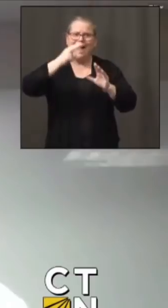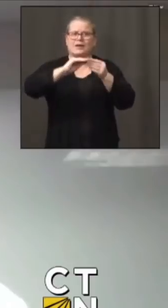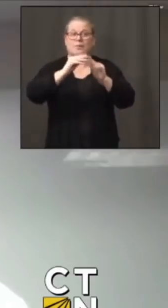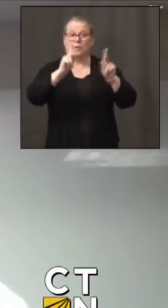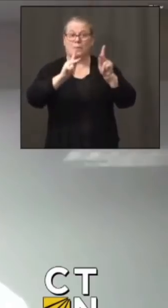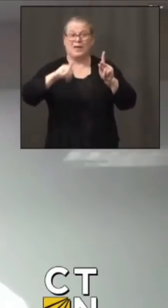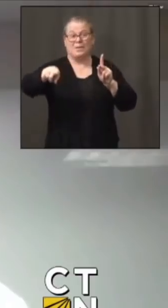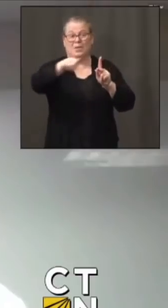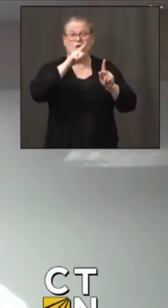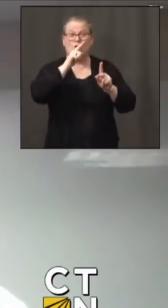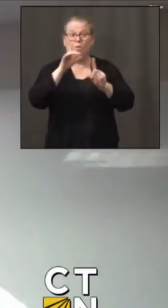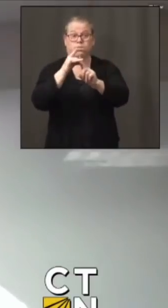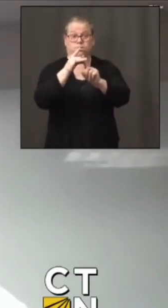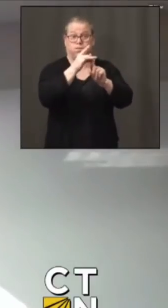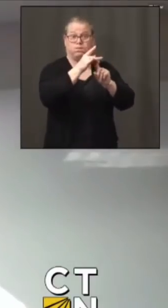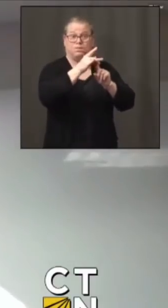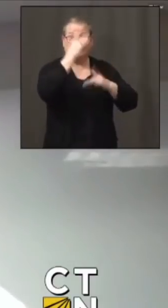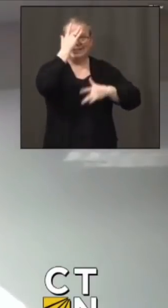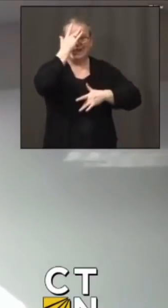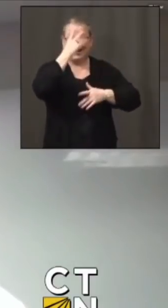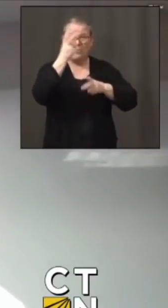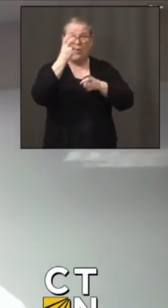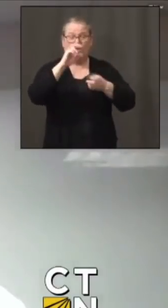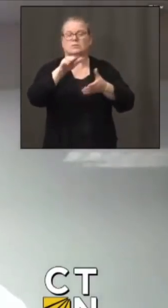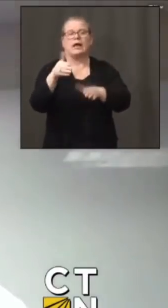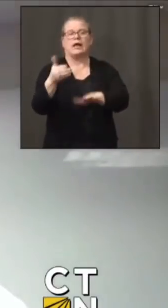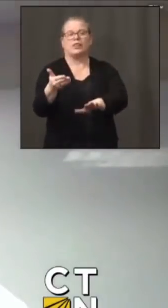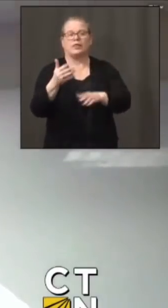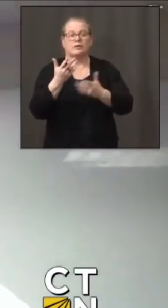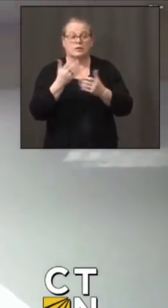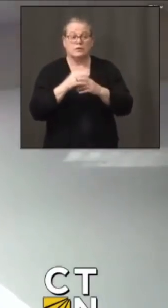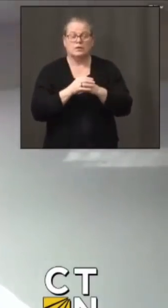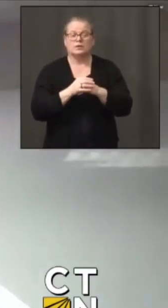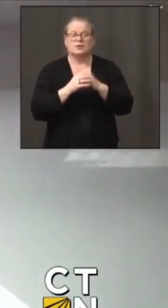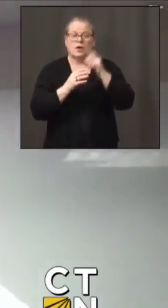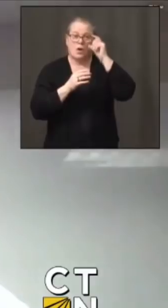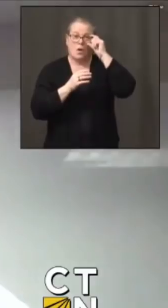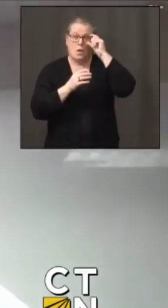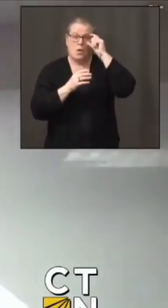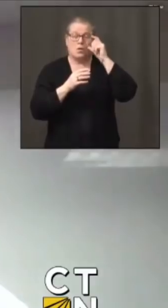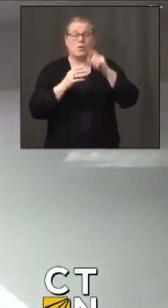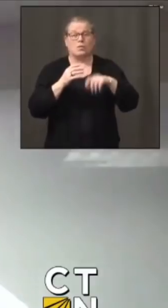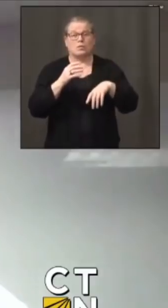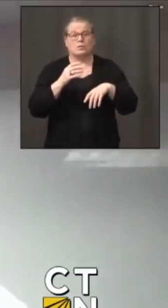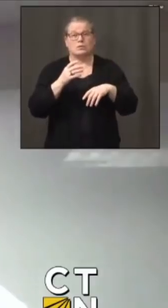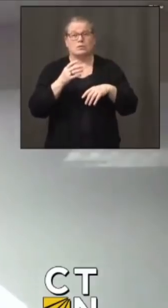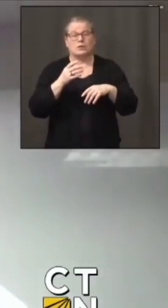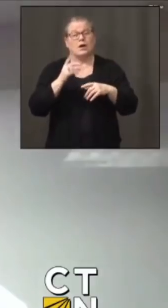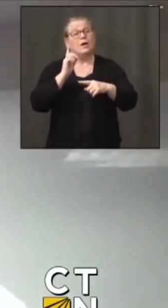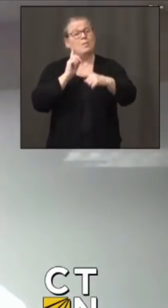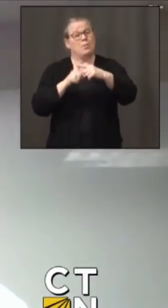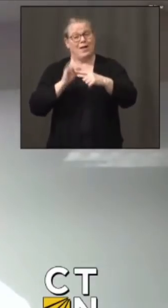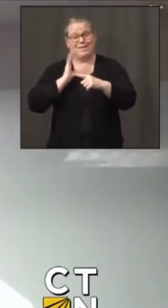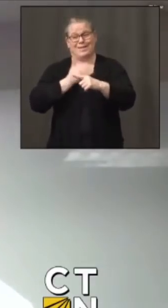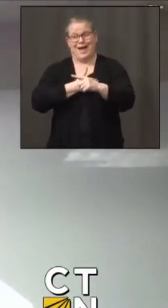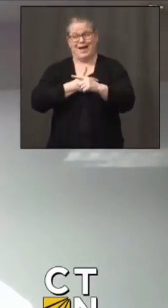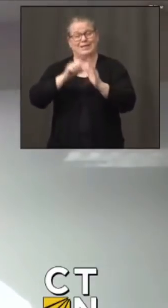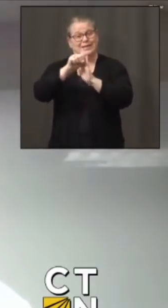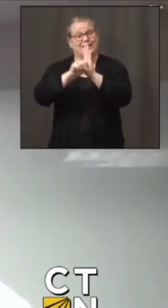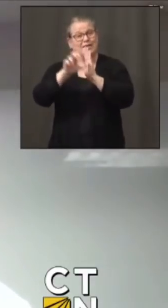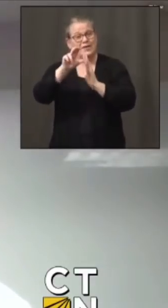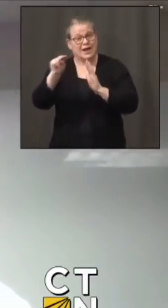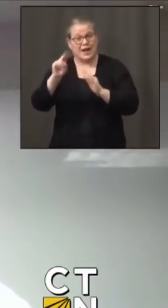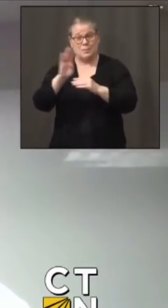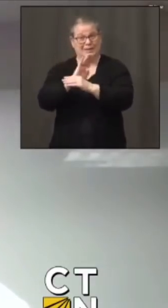impact. In general, in the community and returning, so 95% of our economy is open in the state of Connecticut. But at the